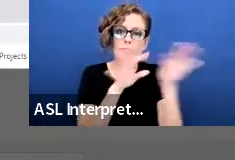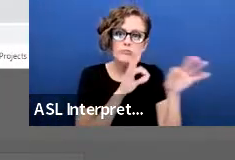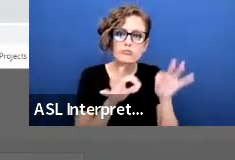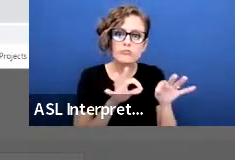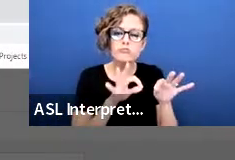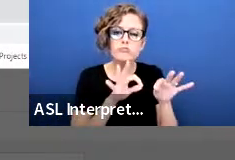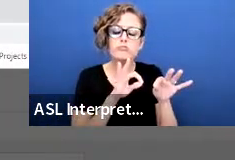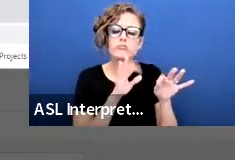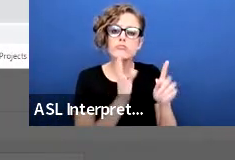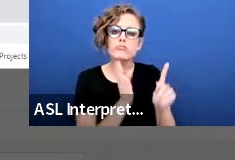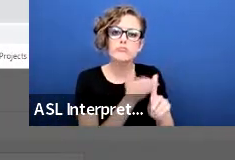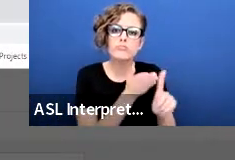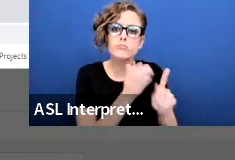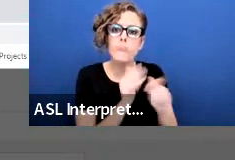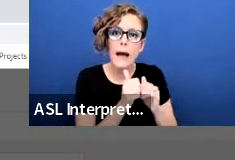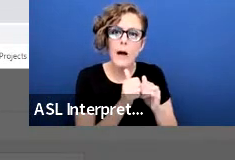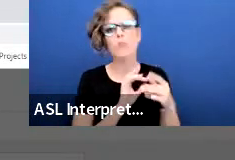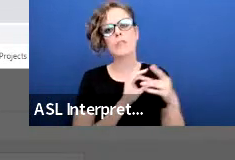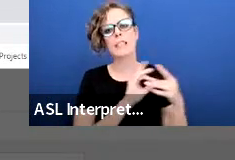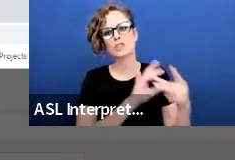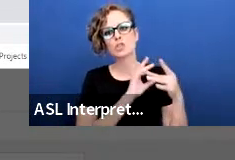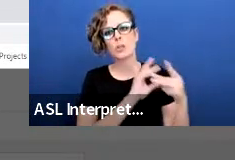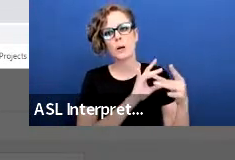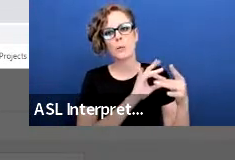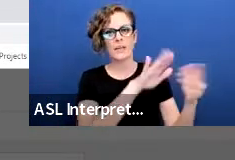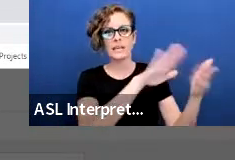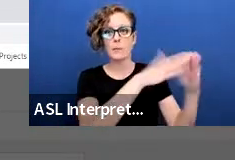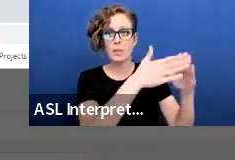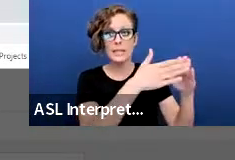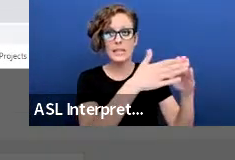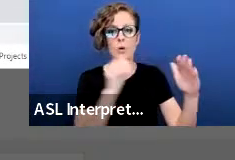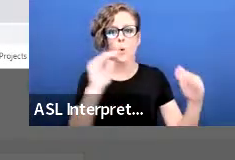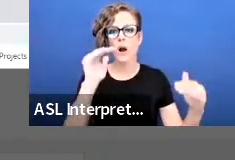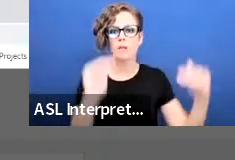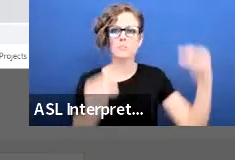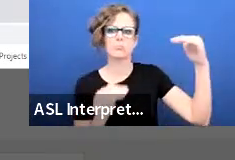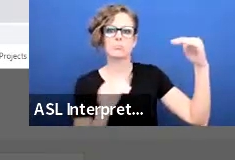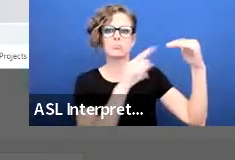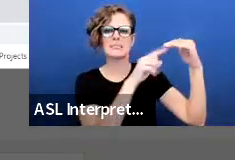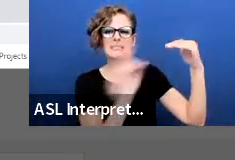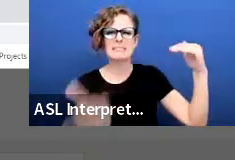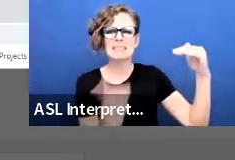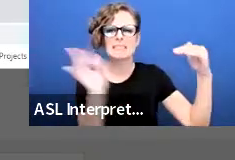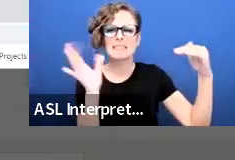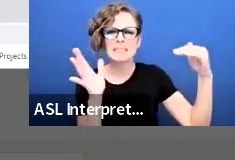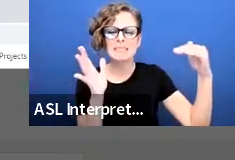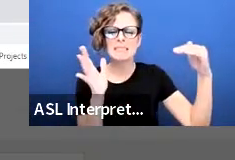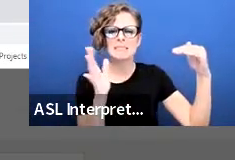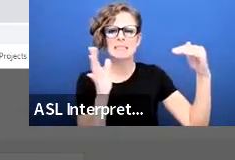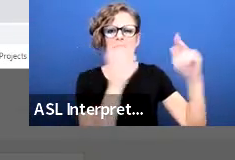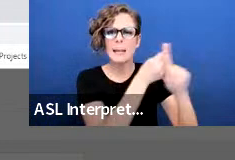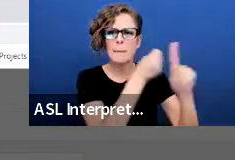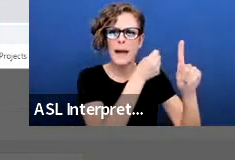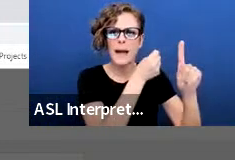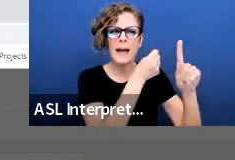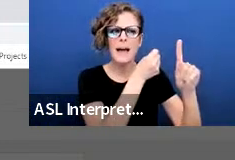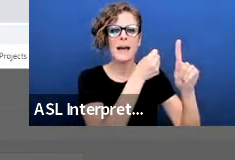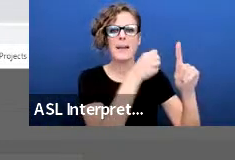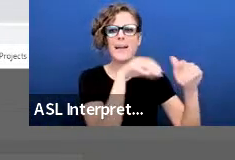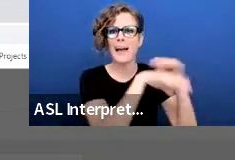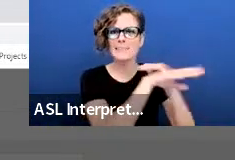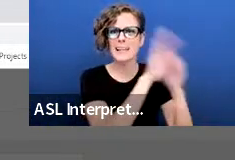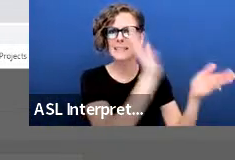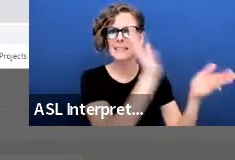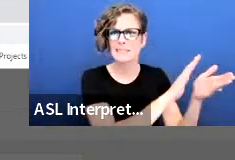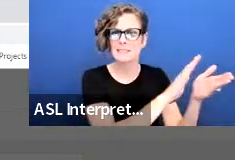the communities that you're talking about that are disproportionately sort of not having access. I think Alameda County has actually done a pretty good